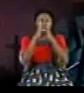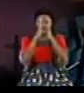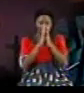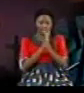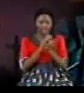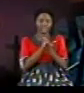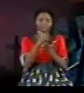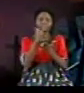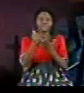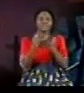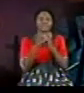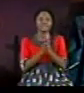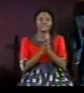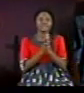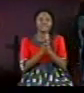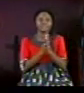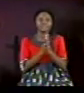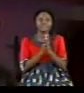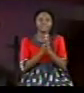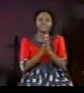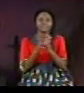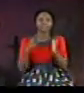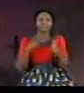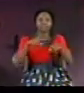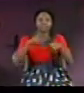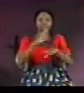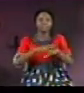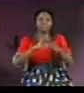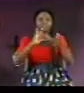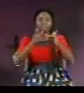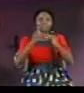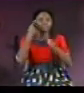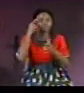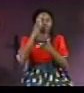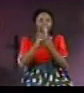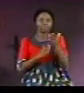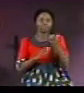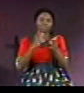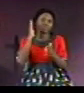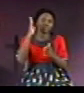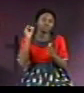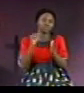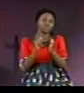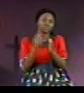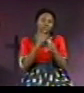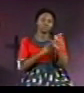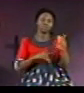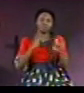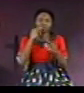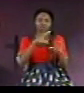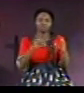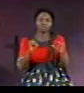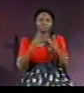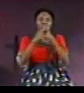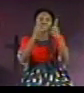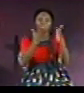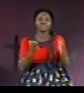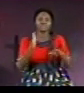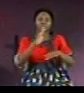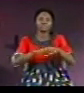Amen. We'll go online now for some testimonies. The Lord is doing great things online as well.